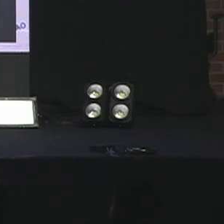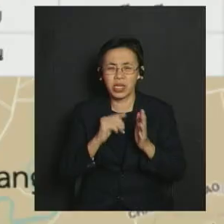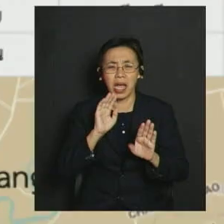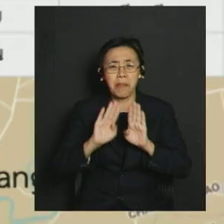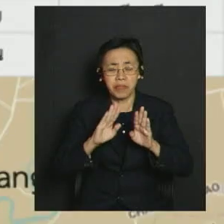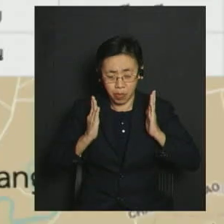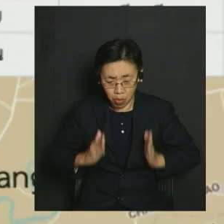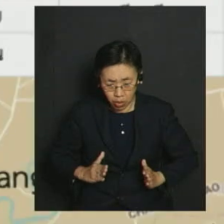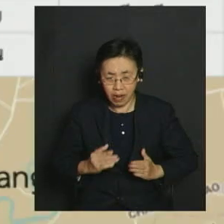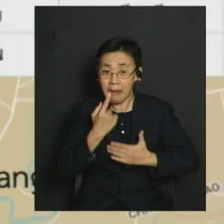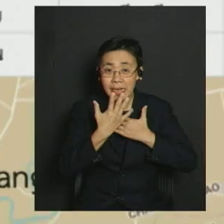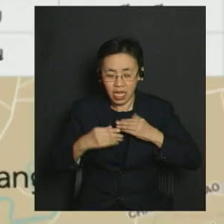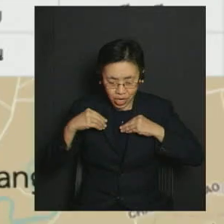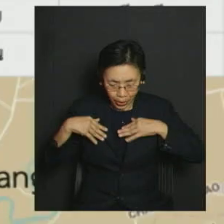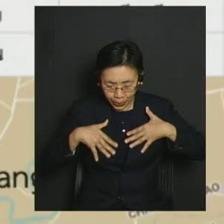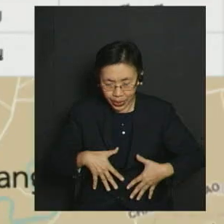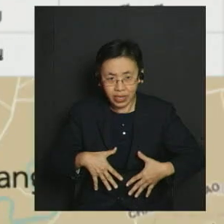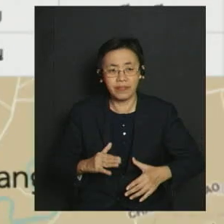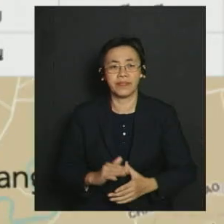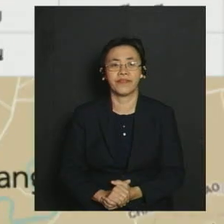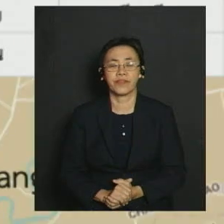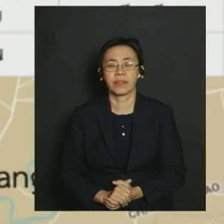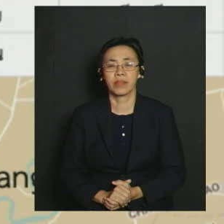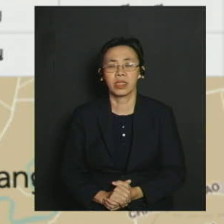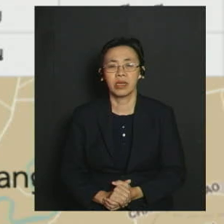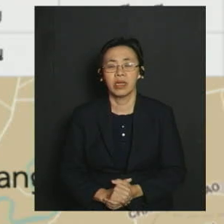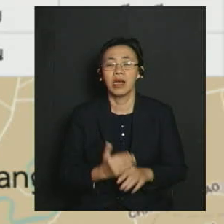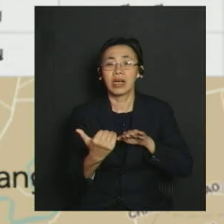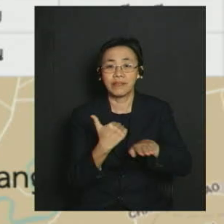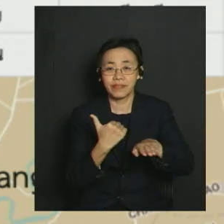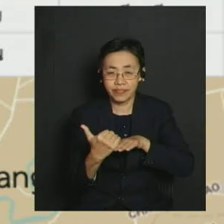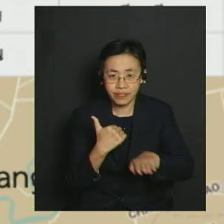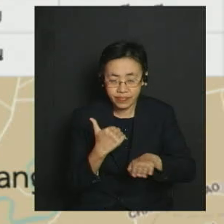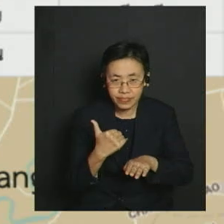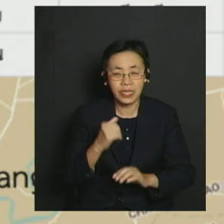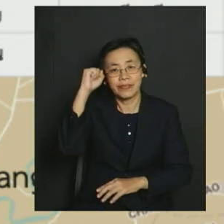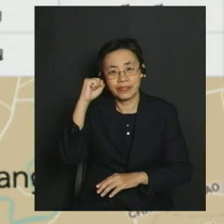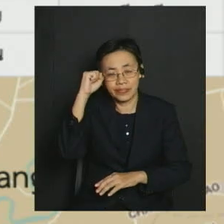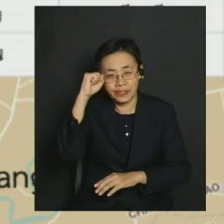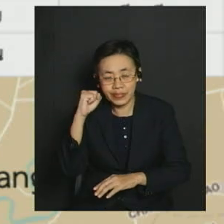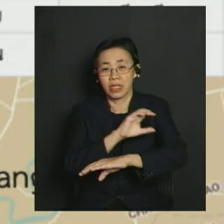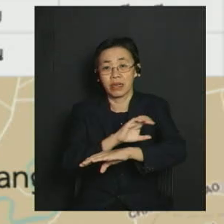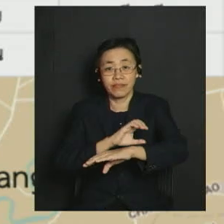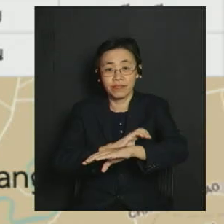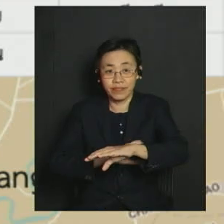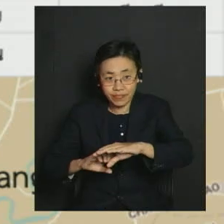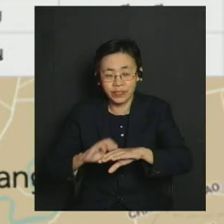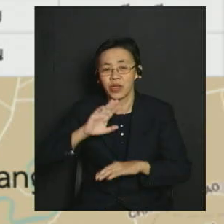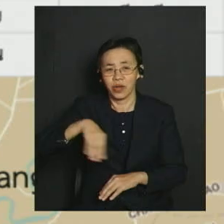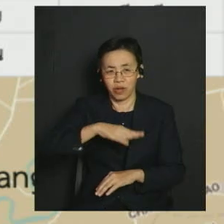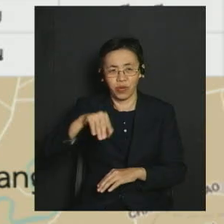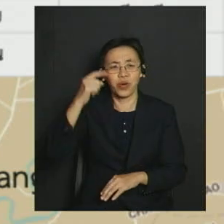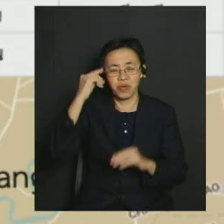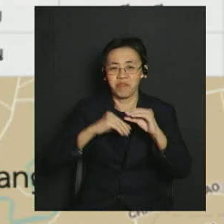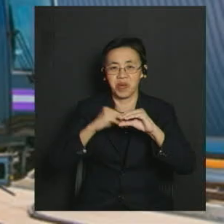of the city. You understand about the artery system, the big project. It's like the